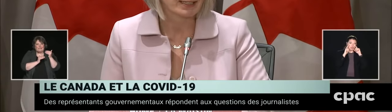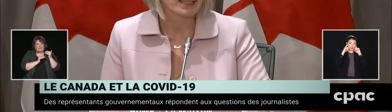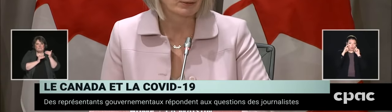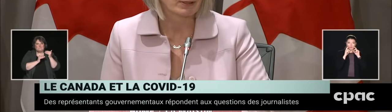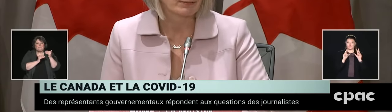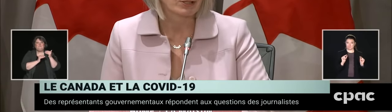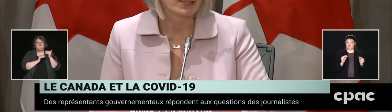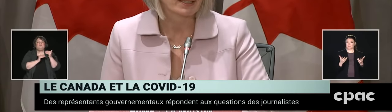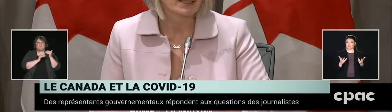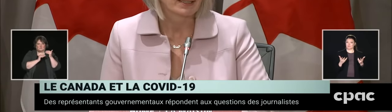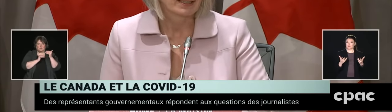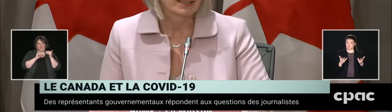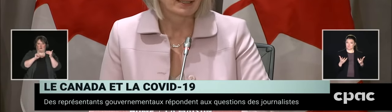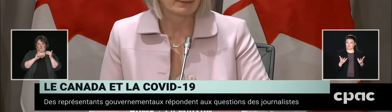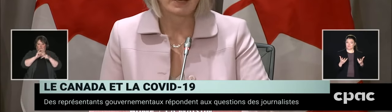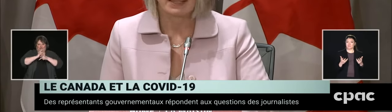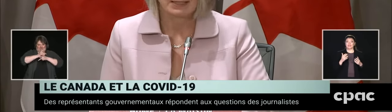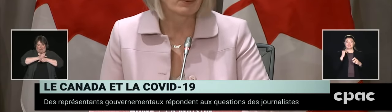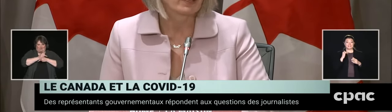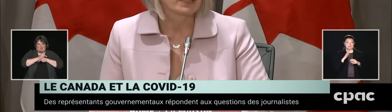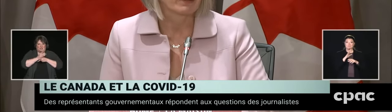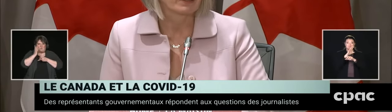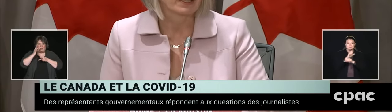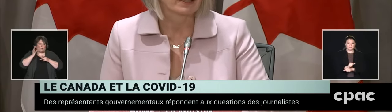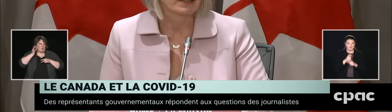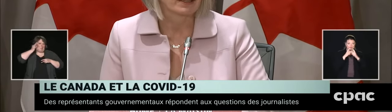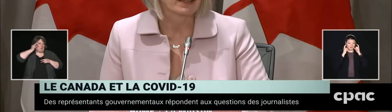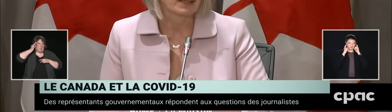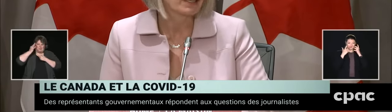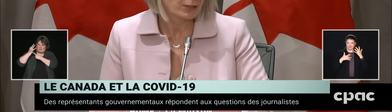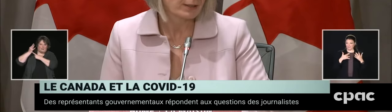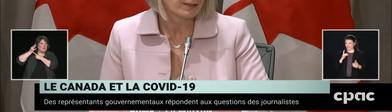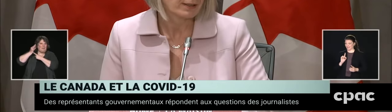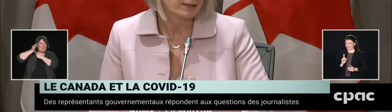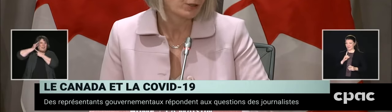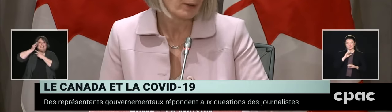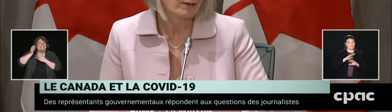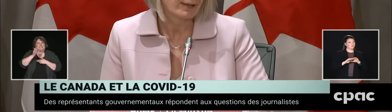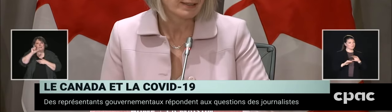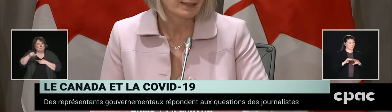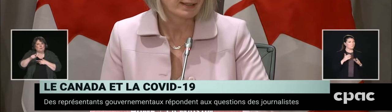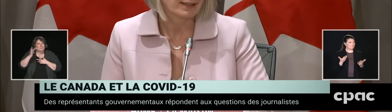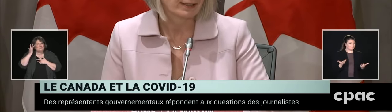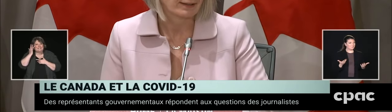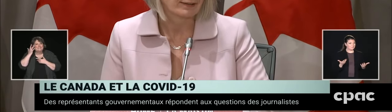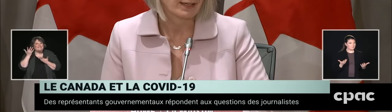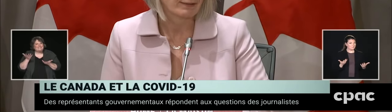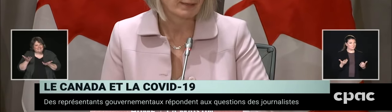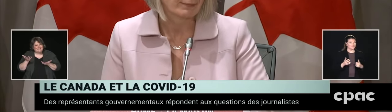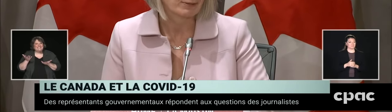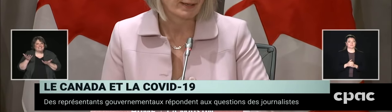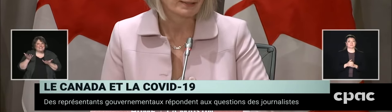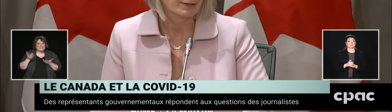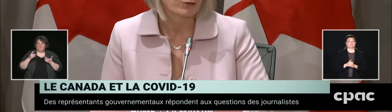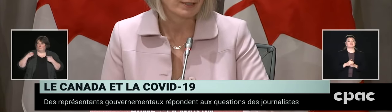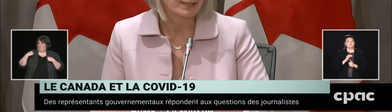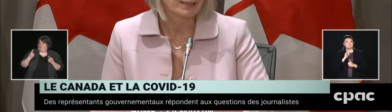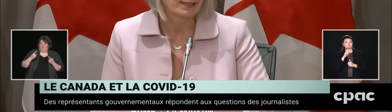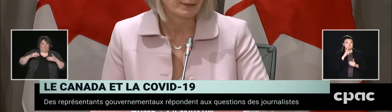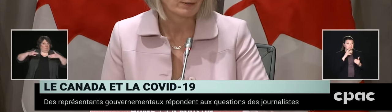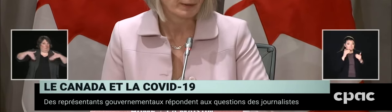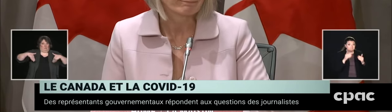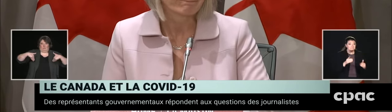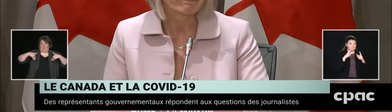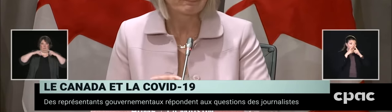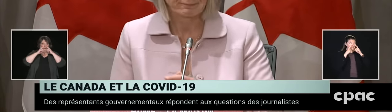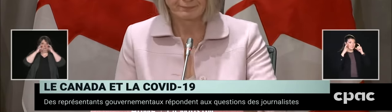around the tendency to want to adjust it. At this point, I haven't had to wear a mask. I have been able to practice social